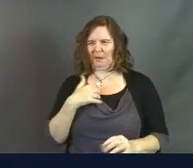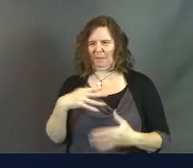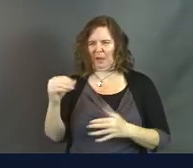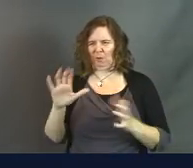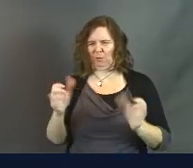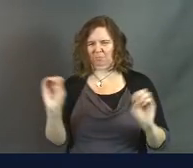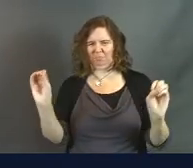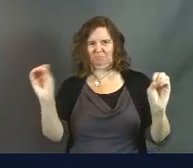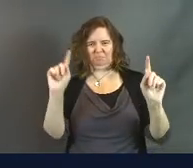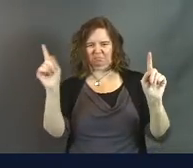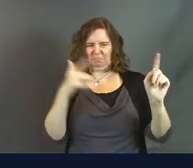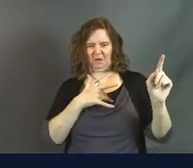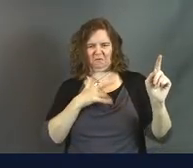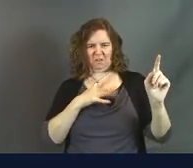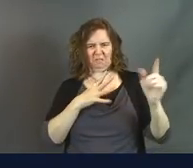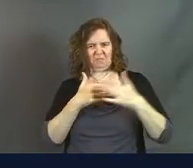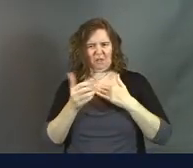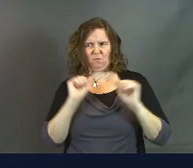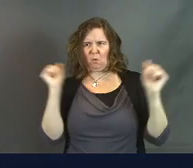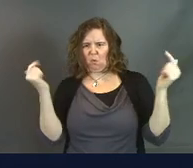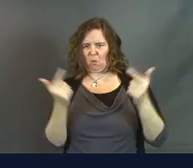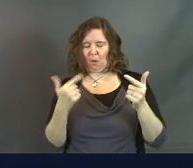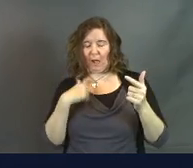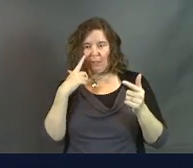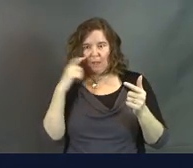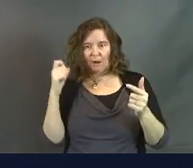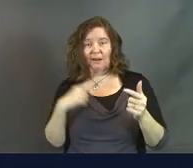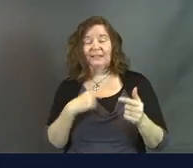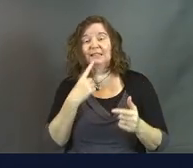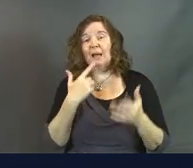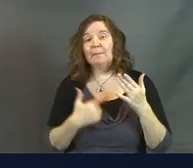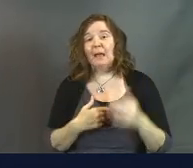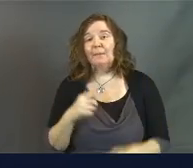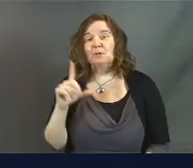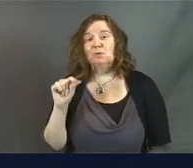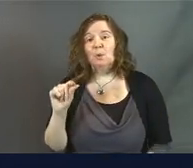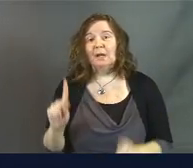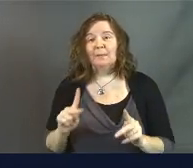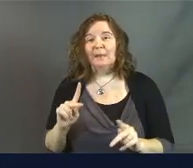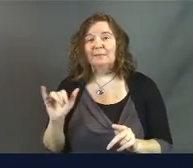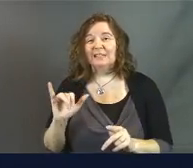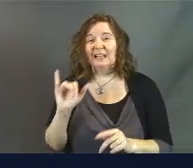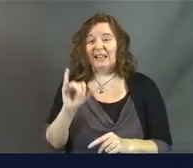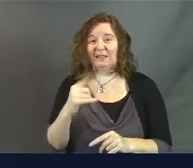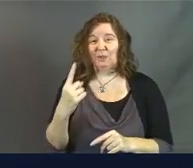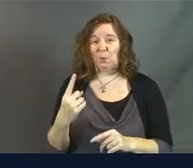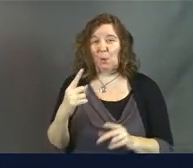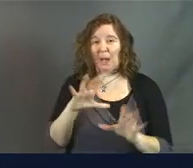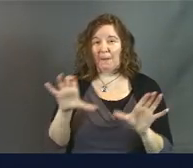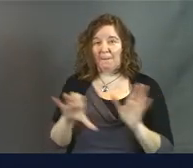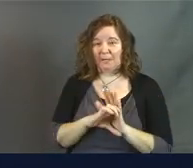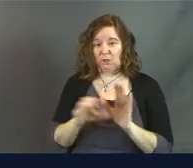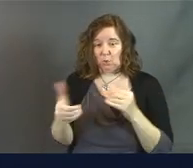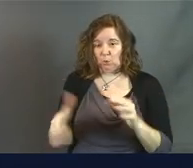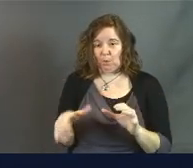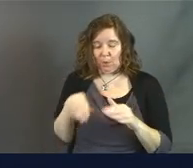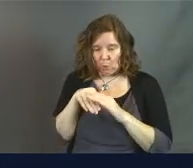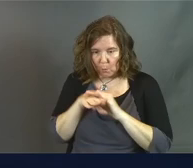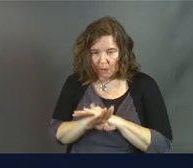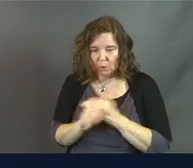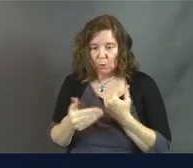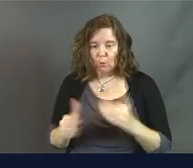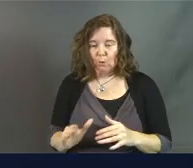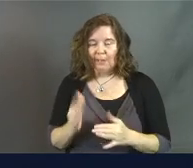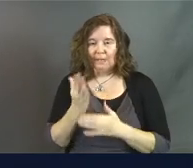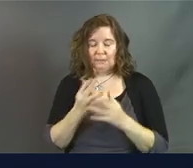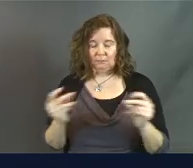my outgroup. There's nobody I feel uncomfortable with. And then I said, maybe there's 20 people just like this one picture is in a room and you walk into the